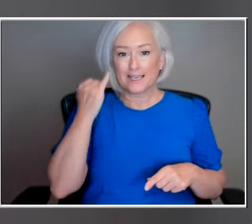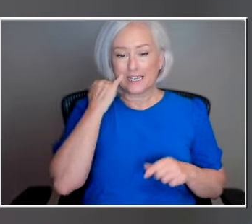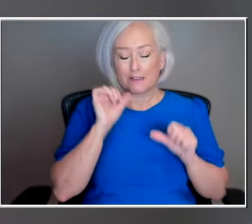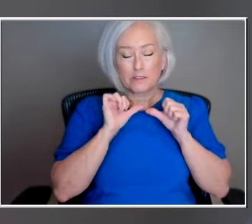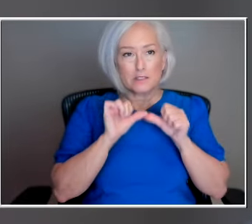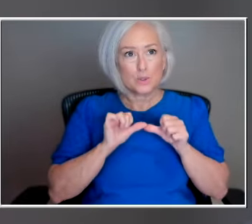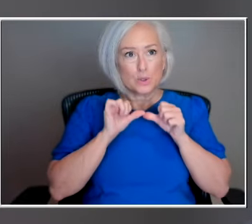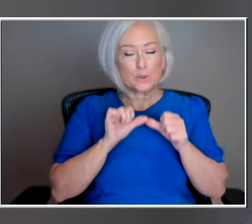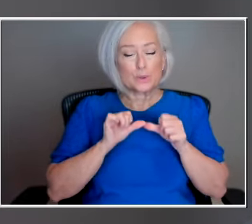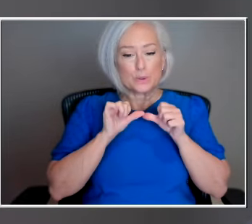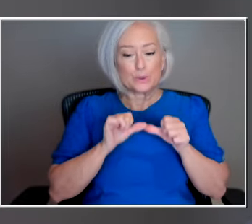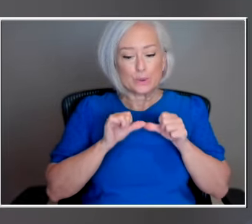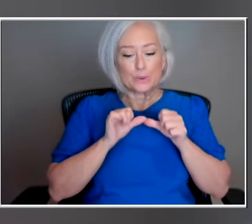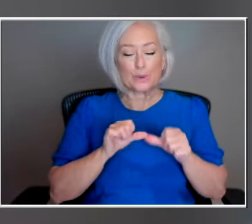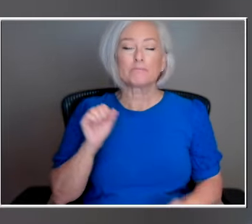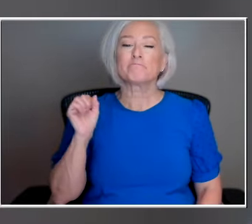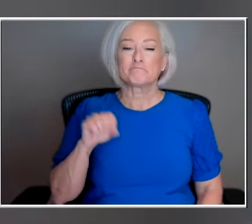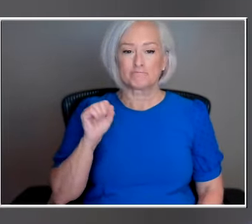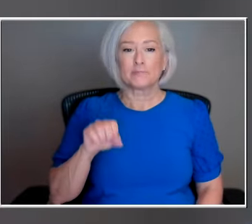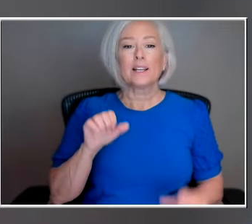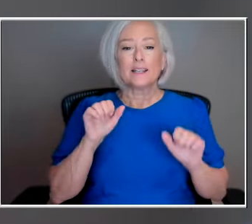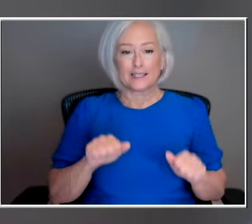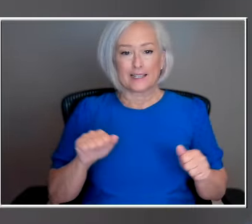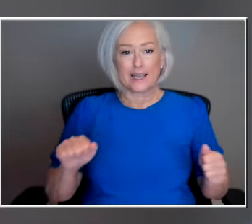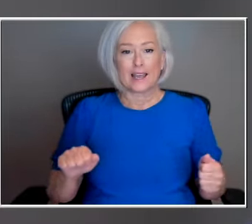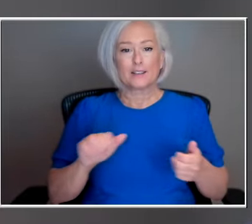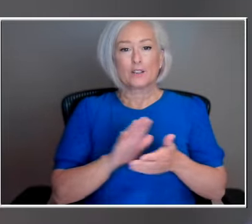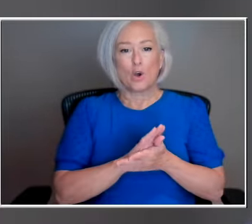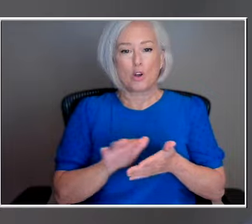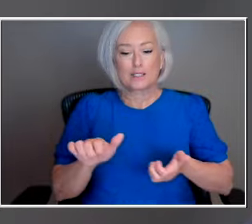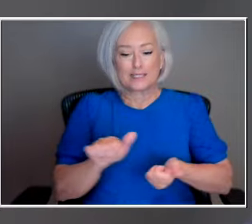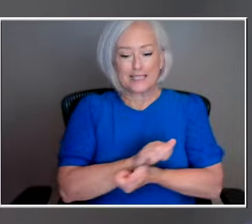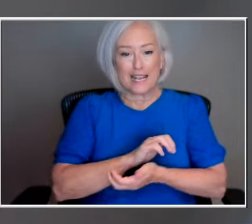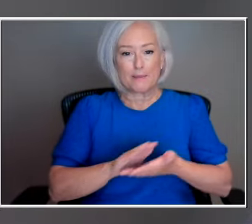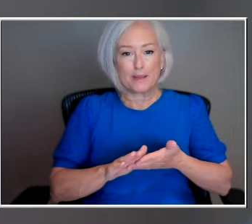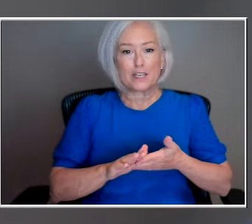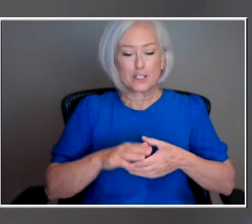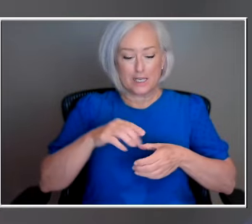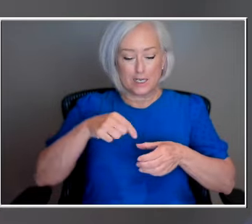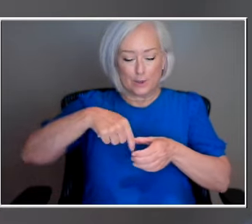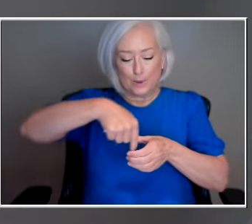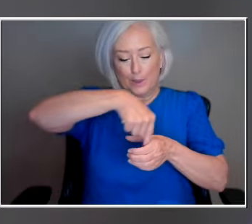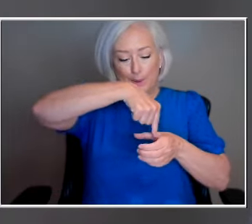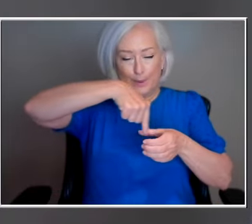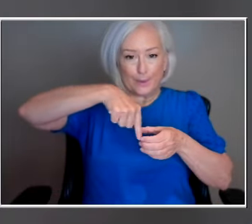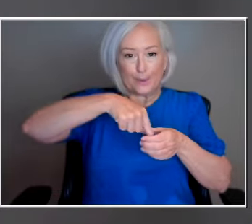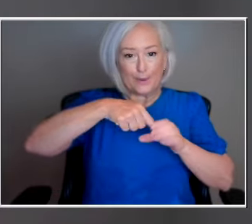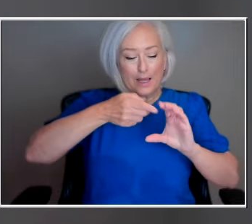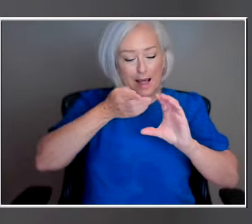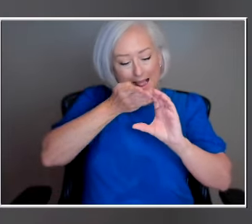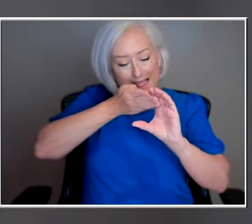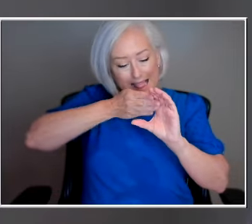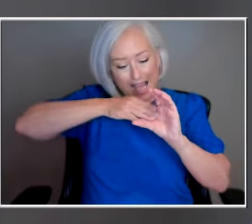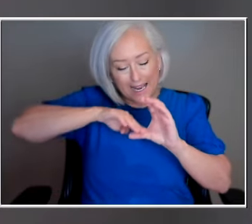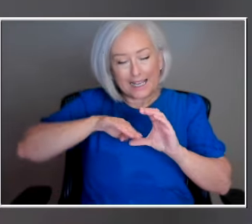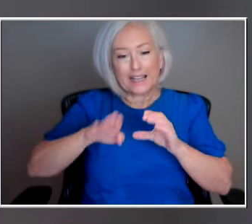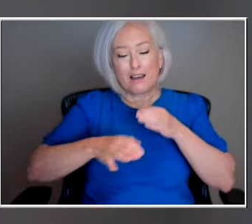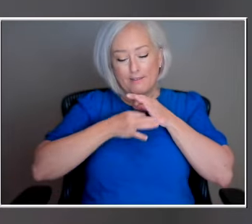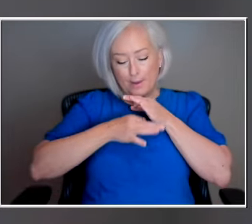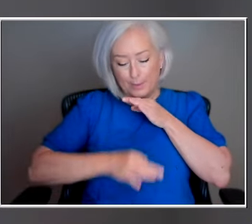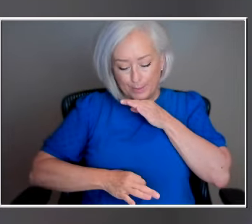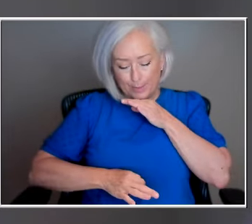persistent, then yes, it could lead to damage of the lining of the esophagus or the GE junction, and that could lead to what we call as